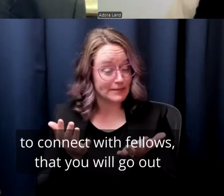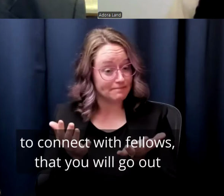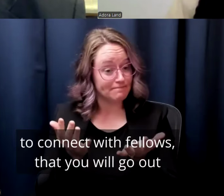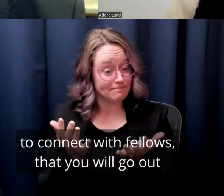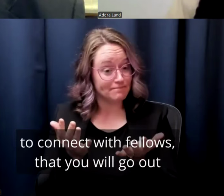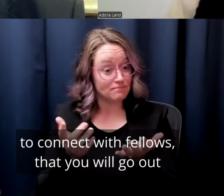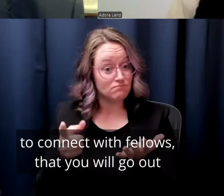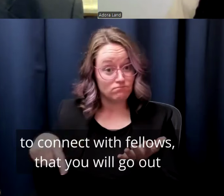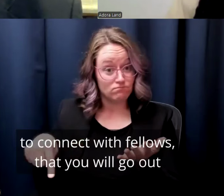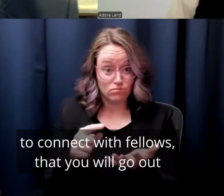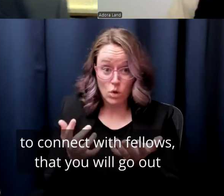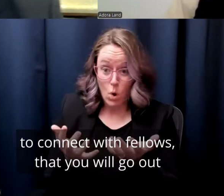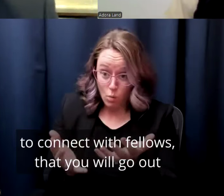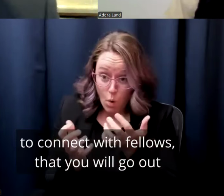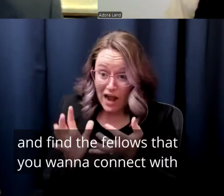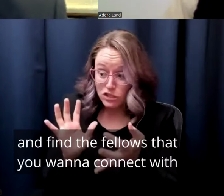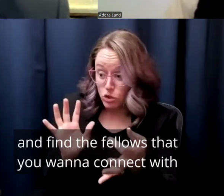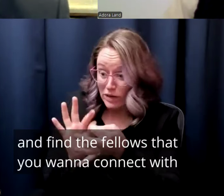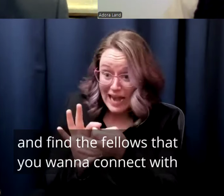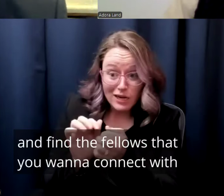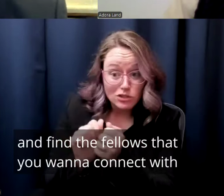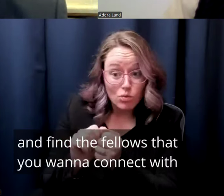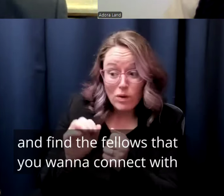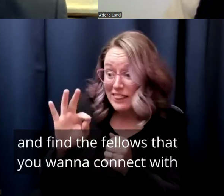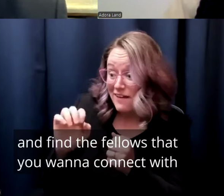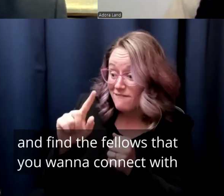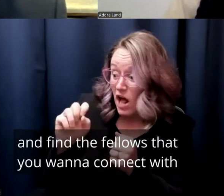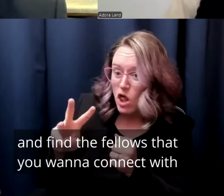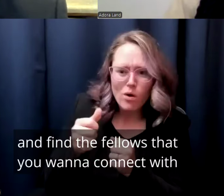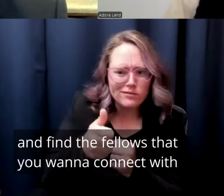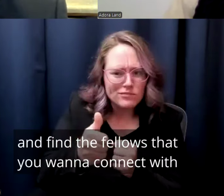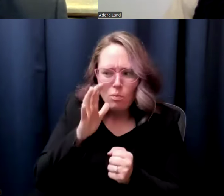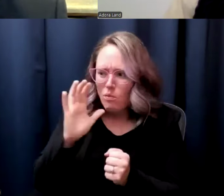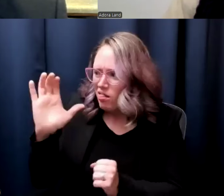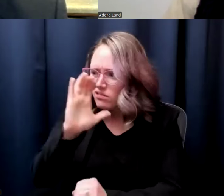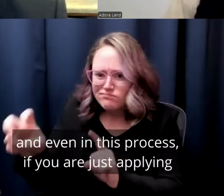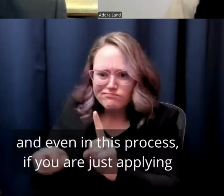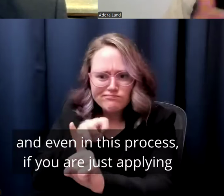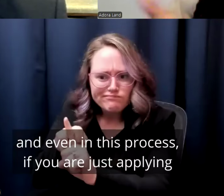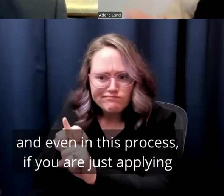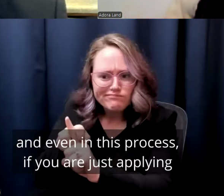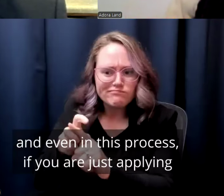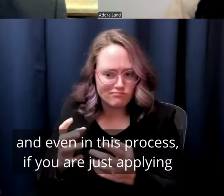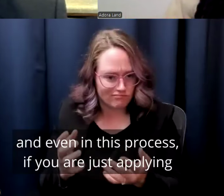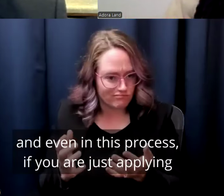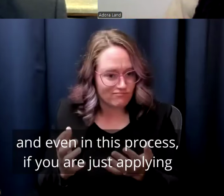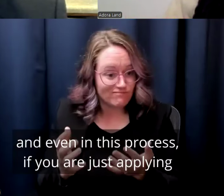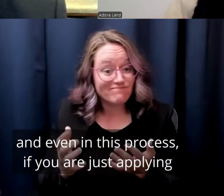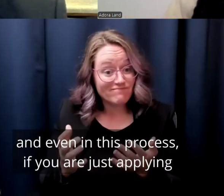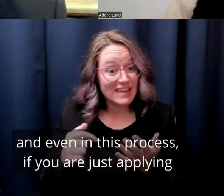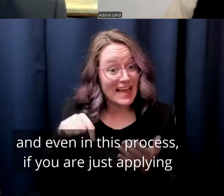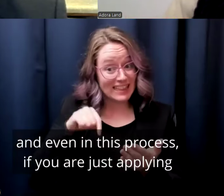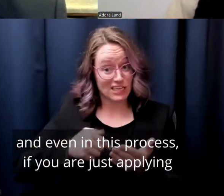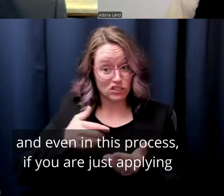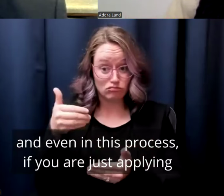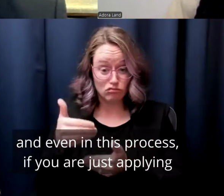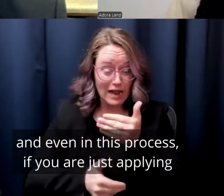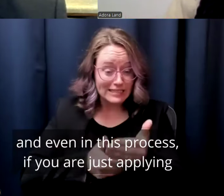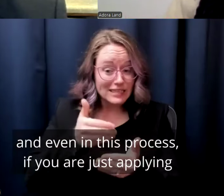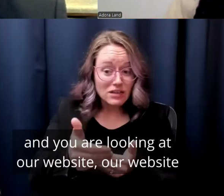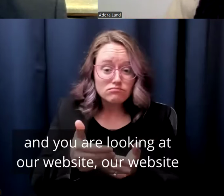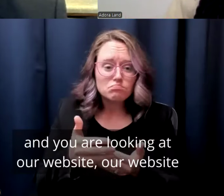wanting to connect with fellows, that you will go out and find the fellows that you want to connect with. And even in this process, if you are